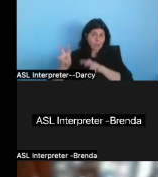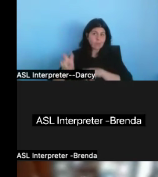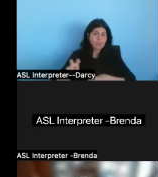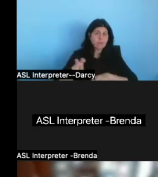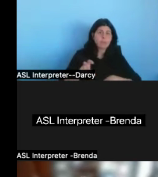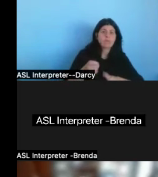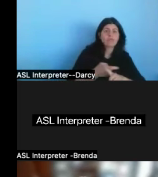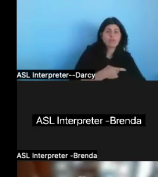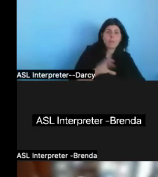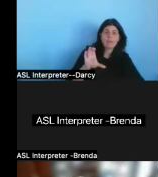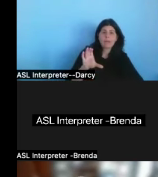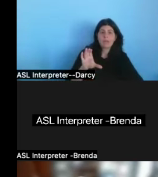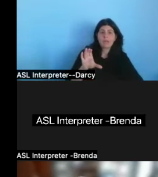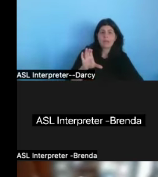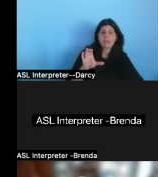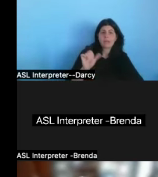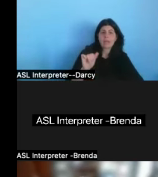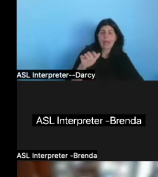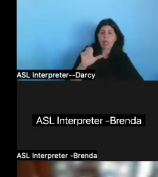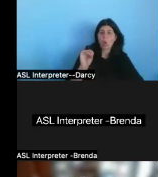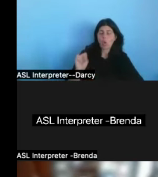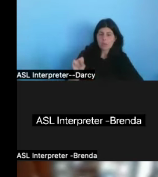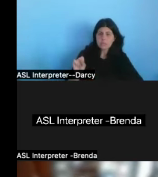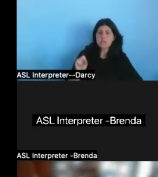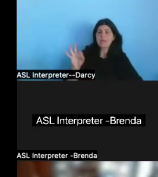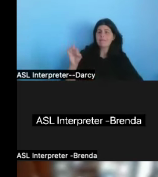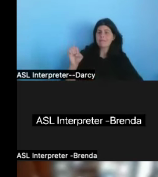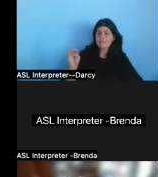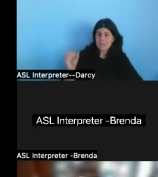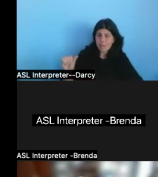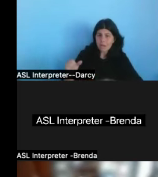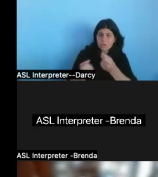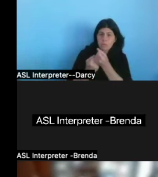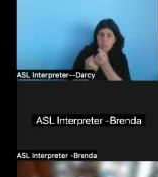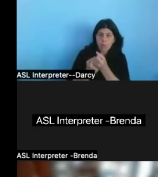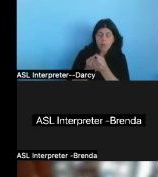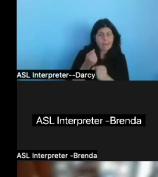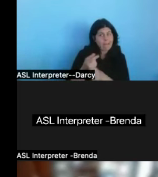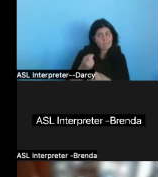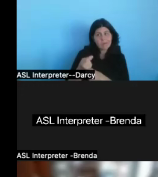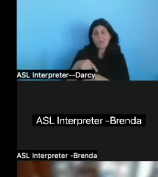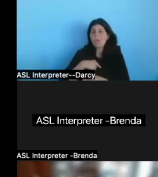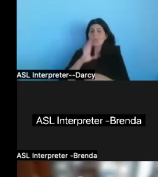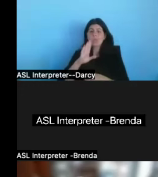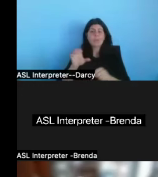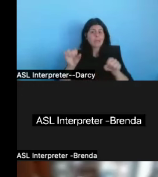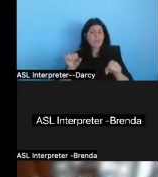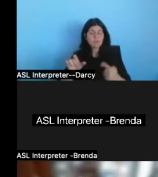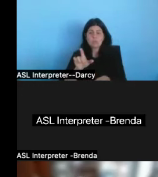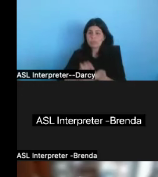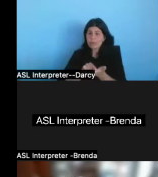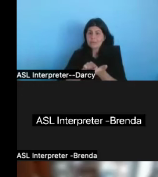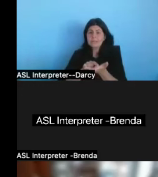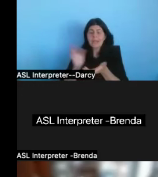and the funding they get from FEMA each year, the NEHR program, we're going to be able to print and ship